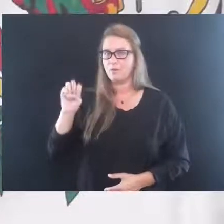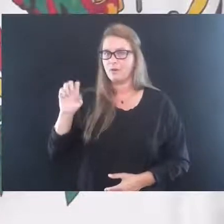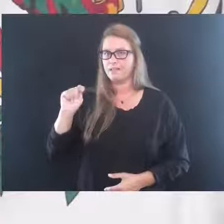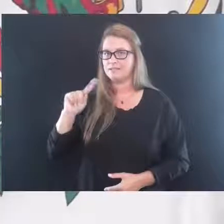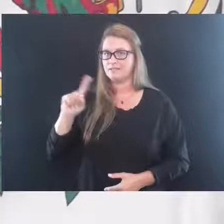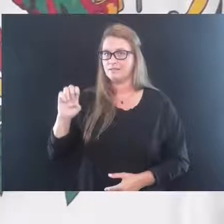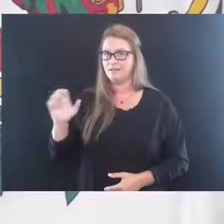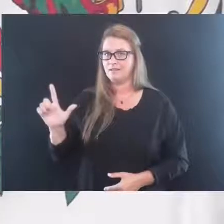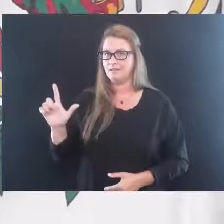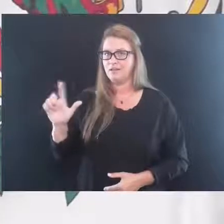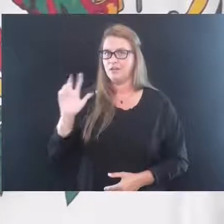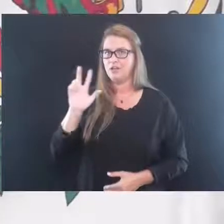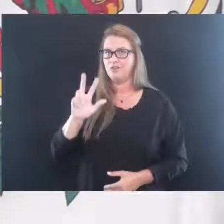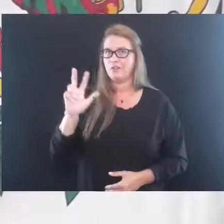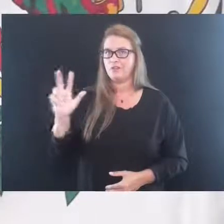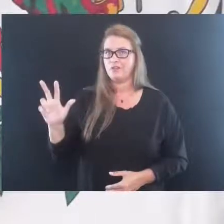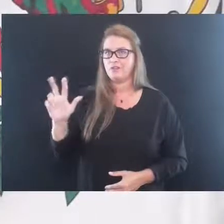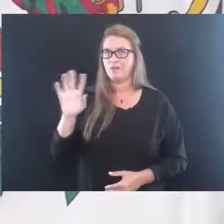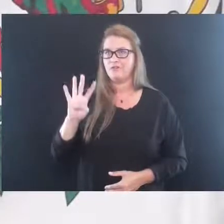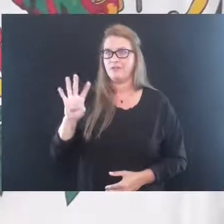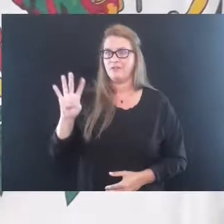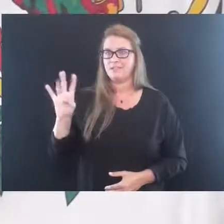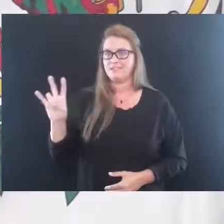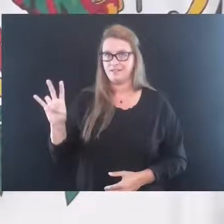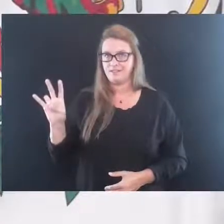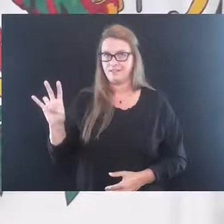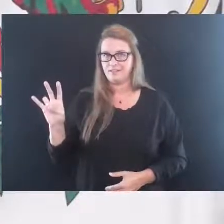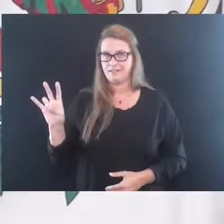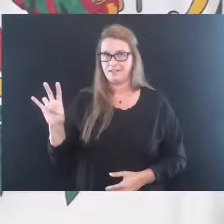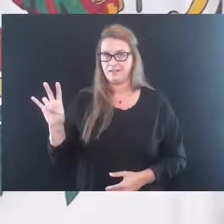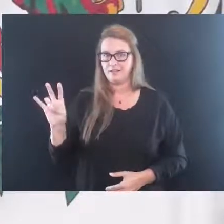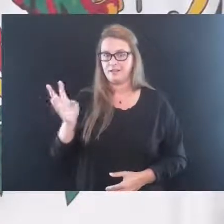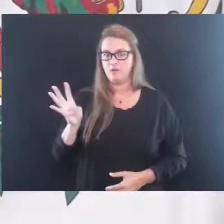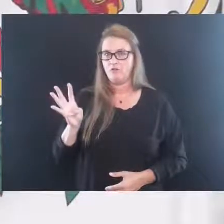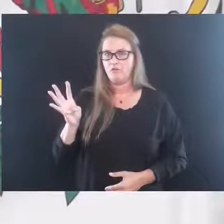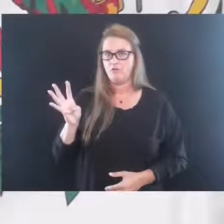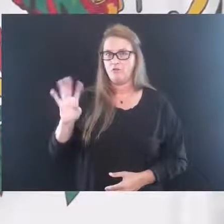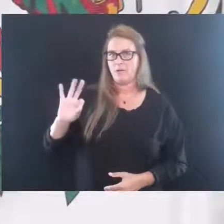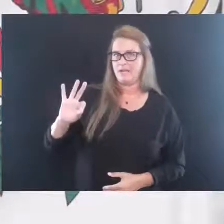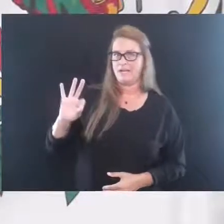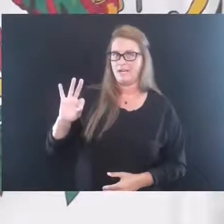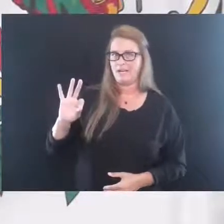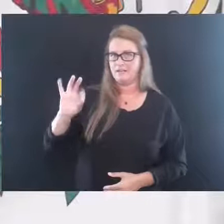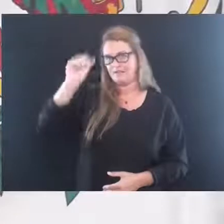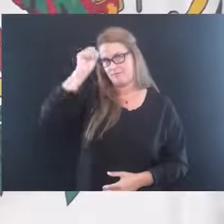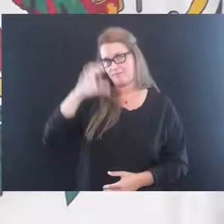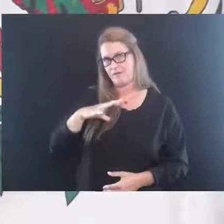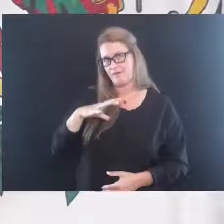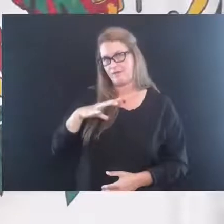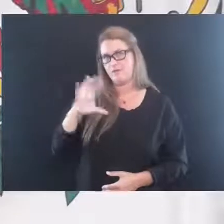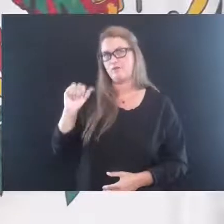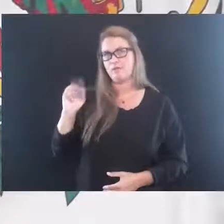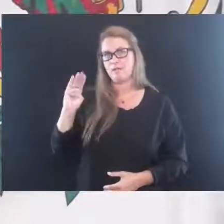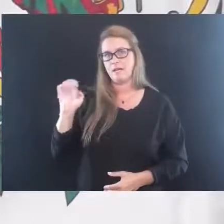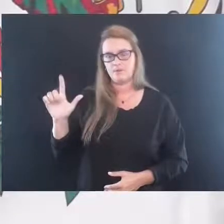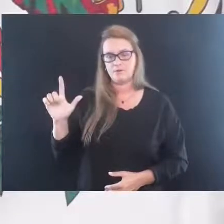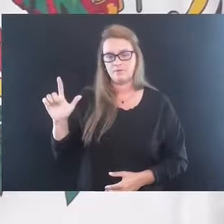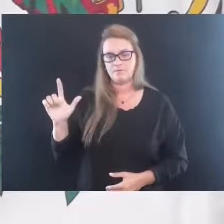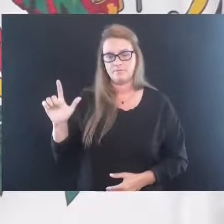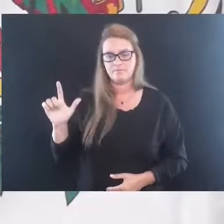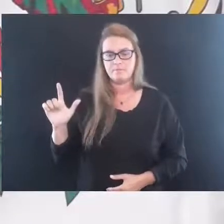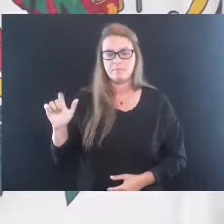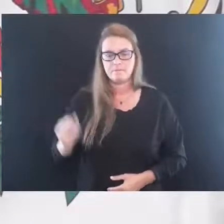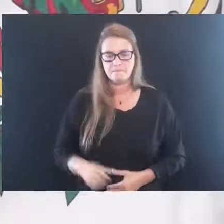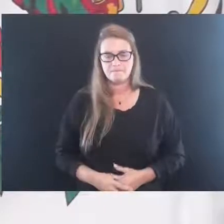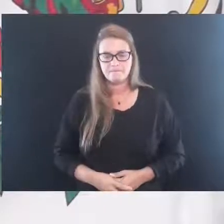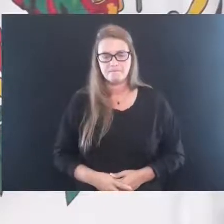County. The 3,347th death, a 49-year-old male from Cabell County.